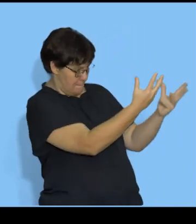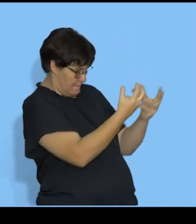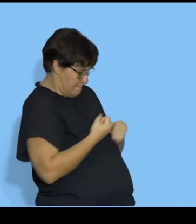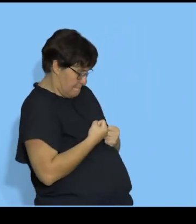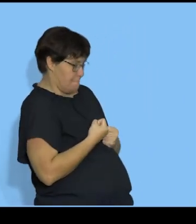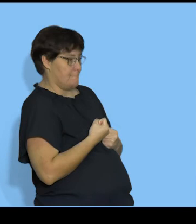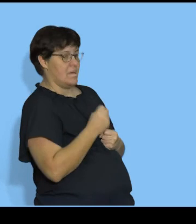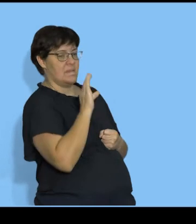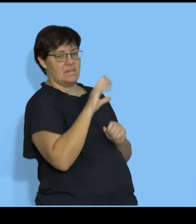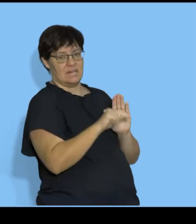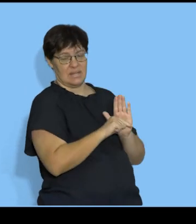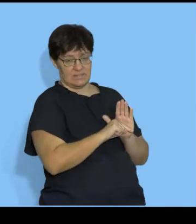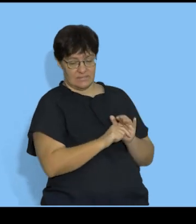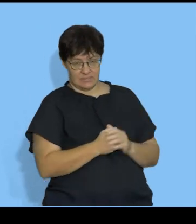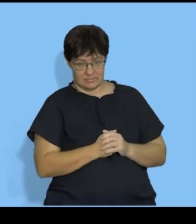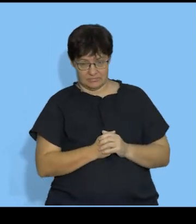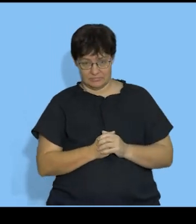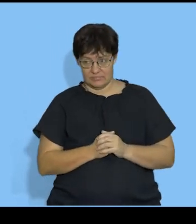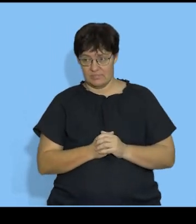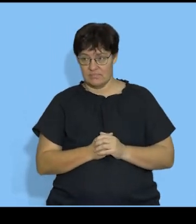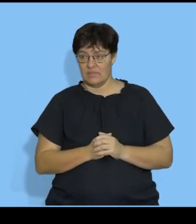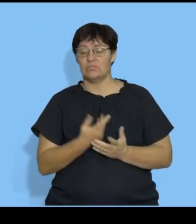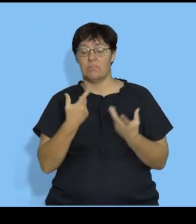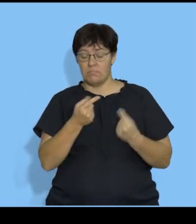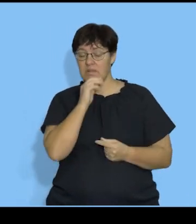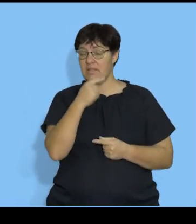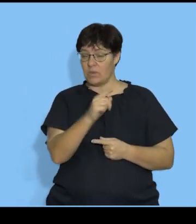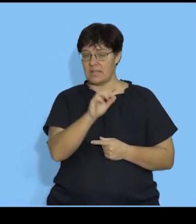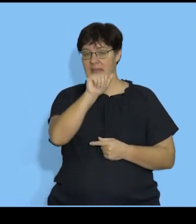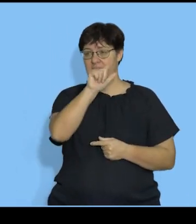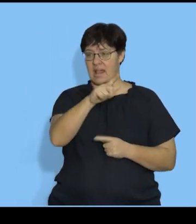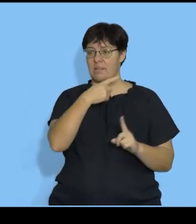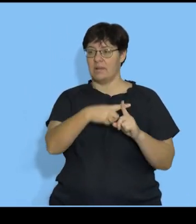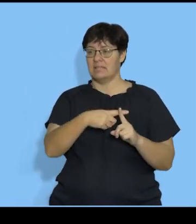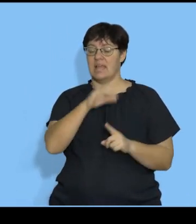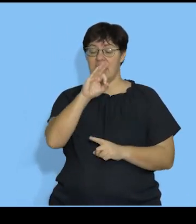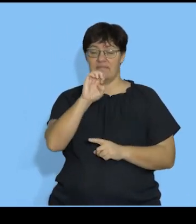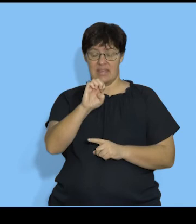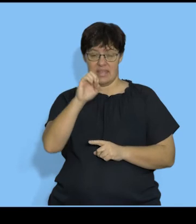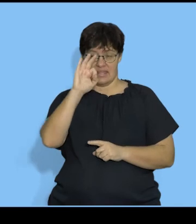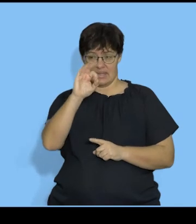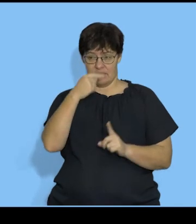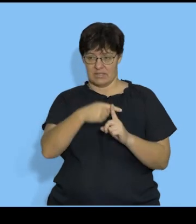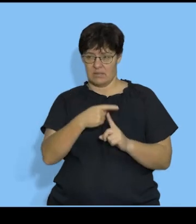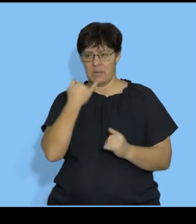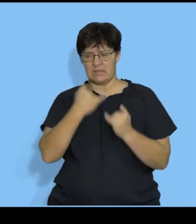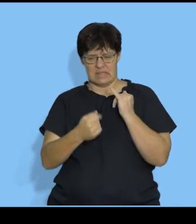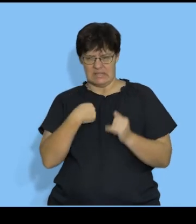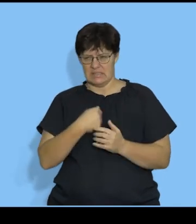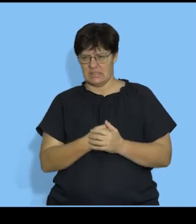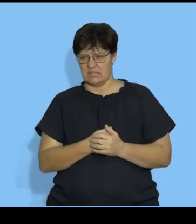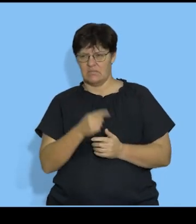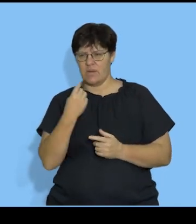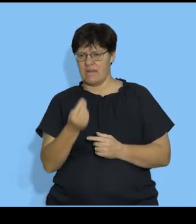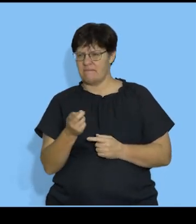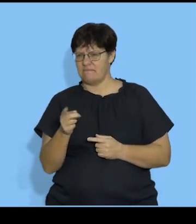plus ion 3, okay. Okay, we made a mistake here. I think we need to